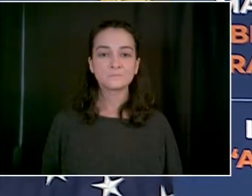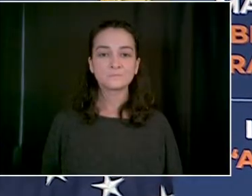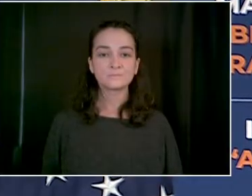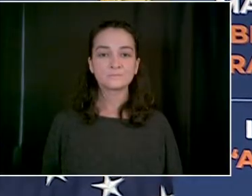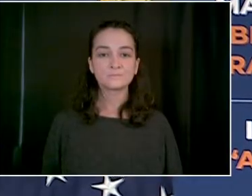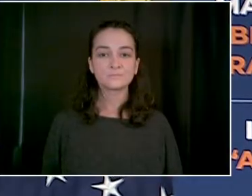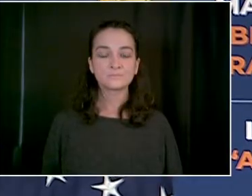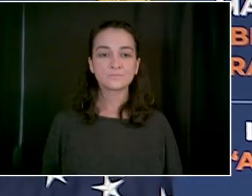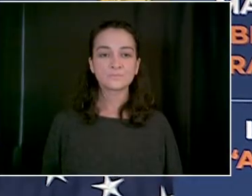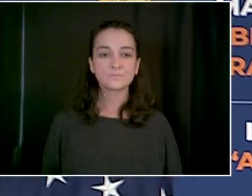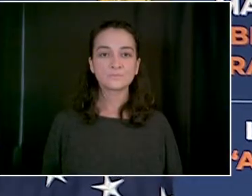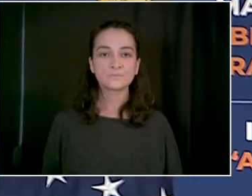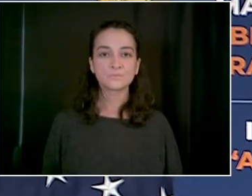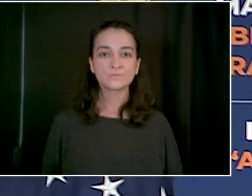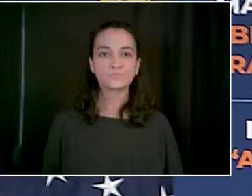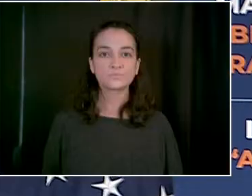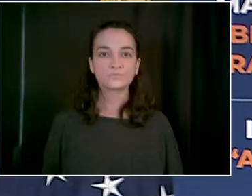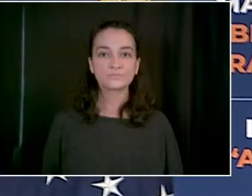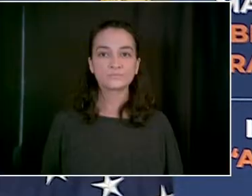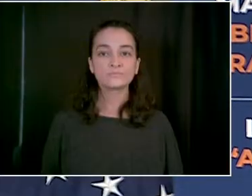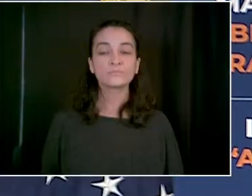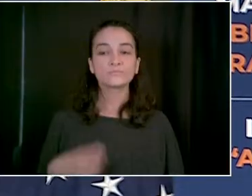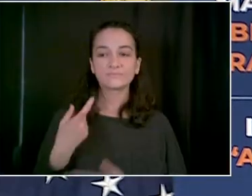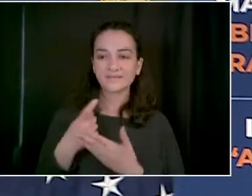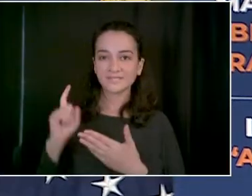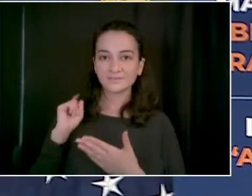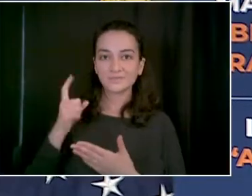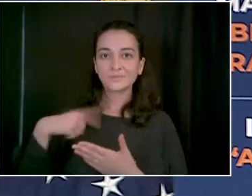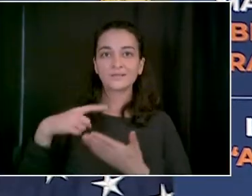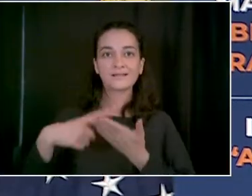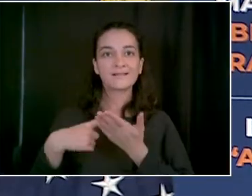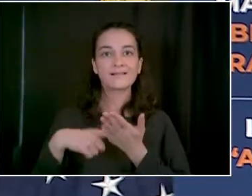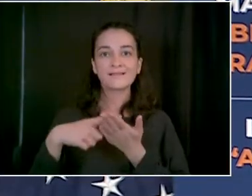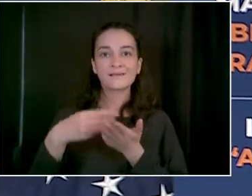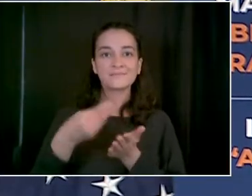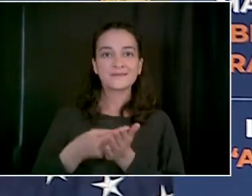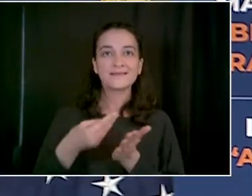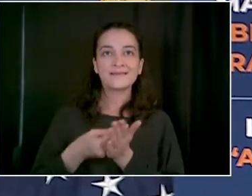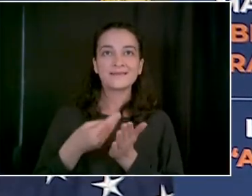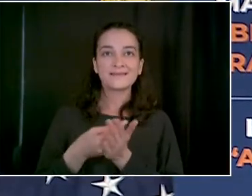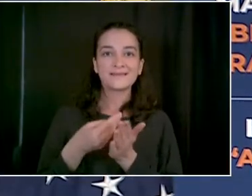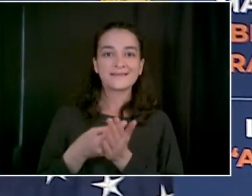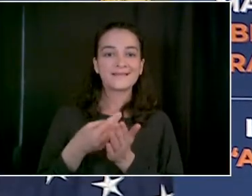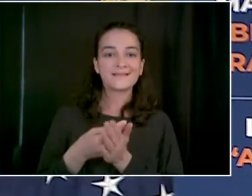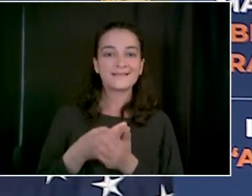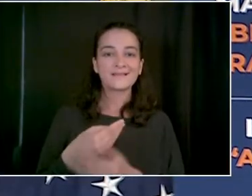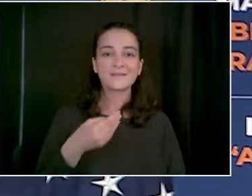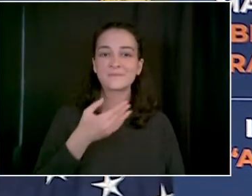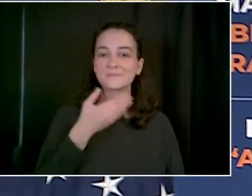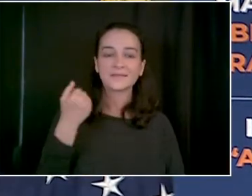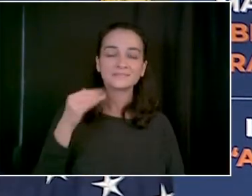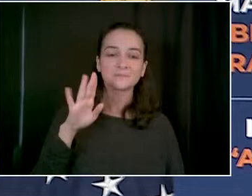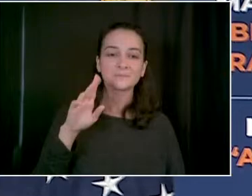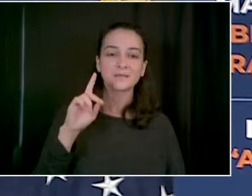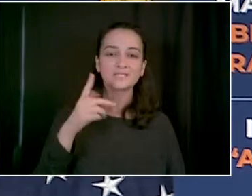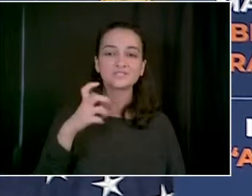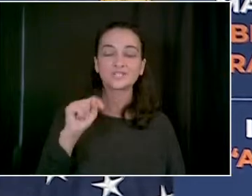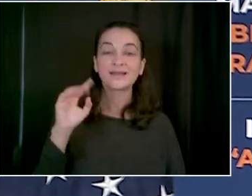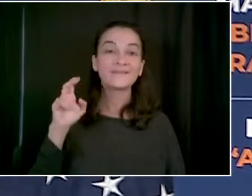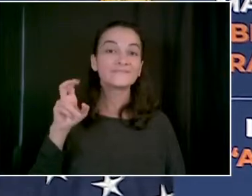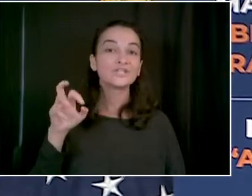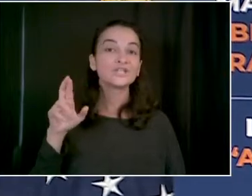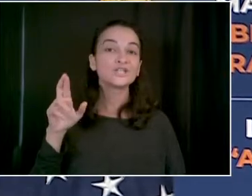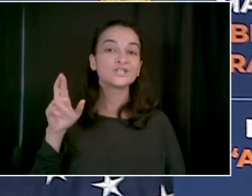to classify as the best budget ever, you know, when you think about law enforcement, to continue